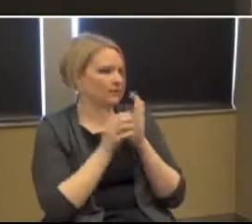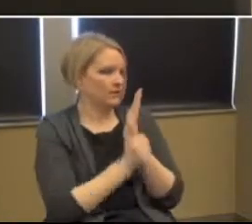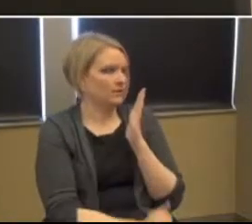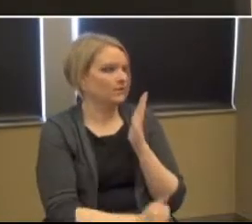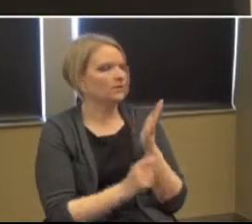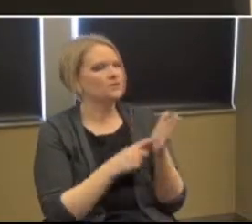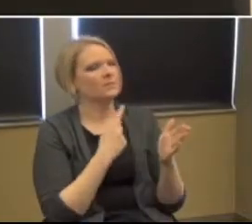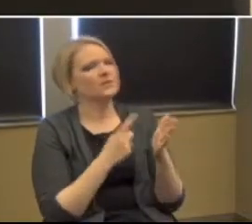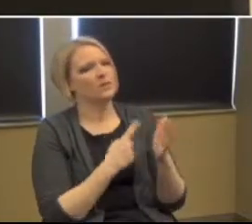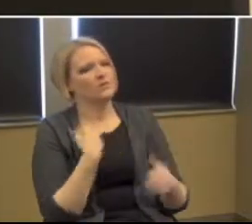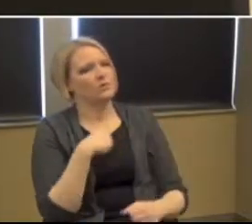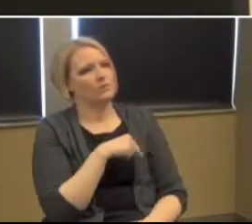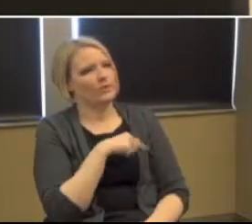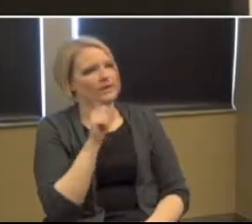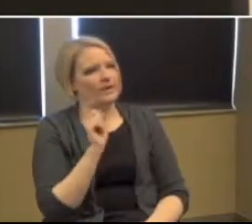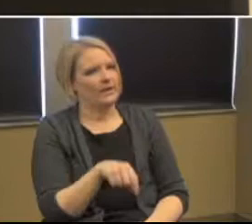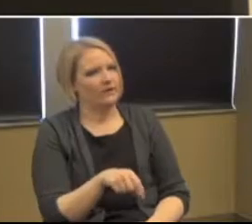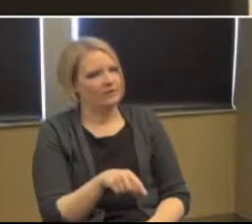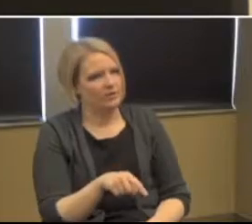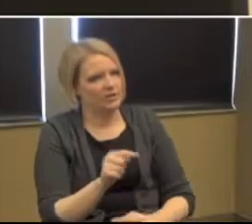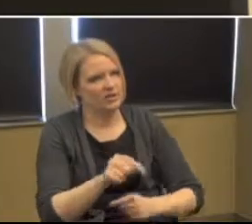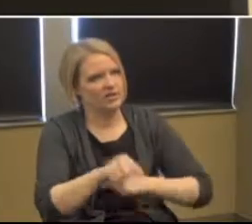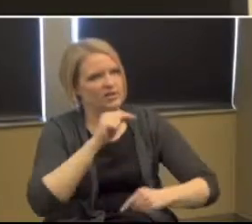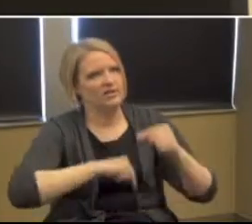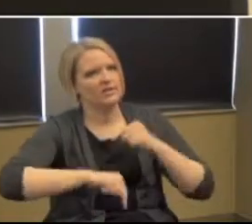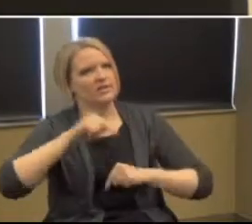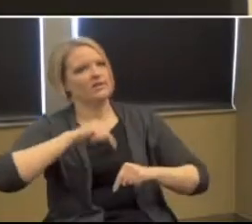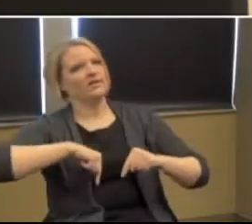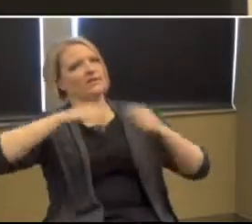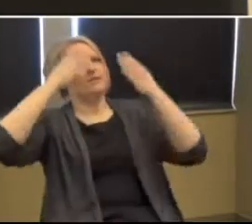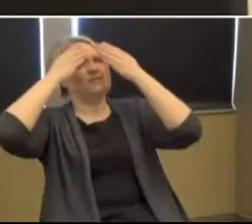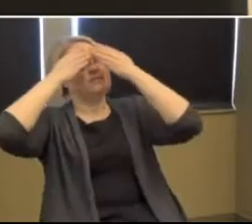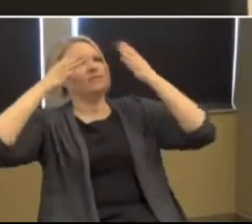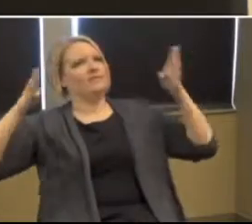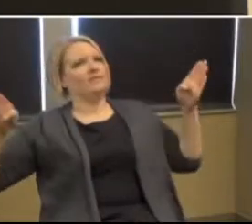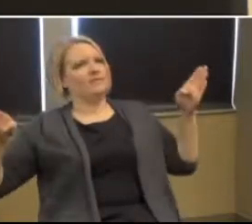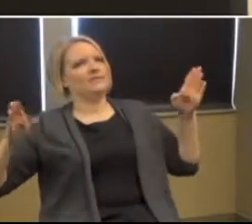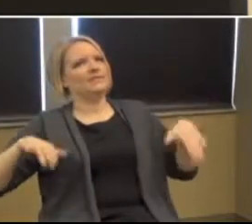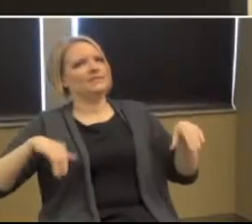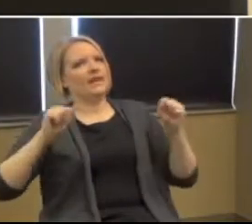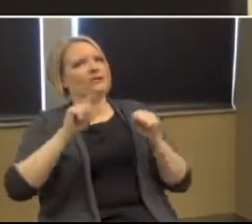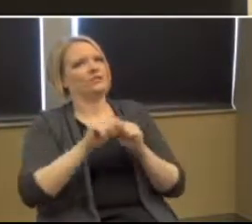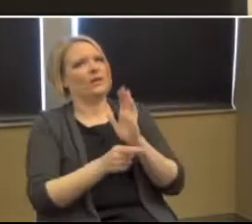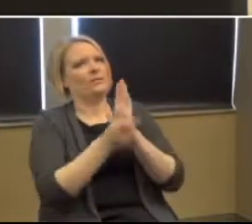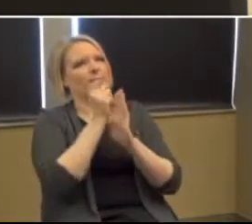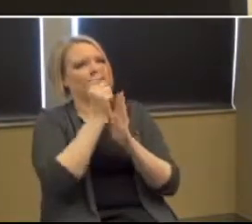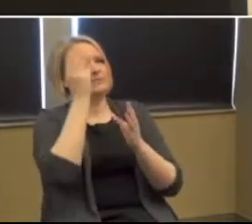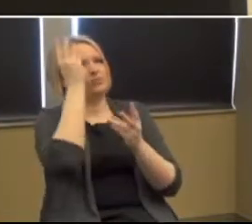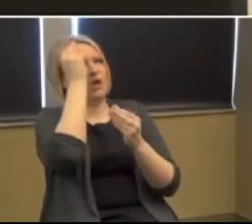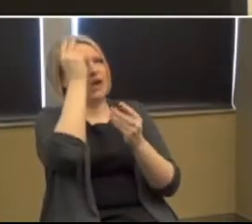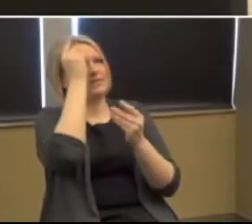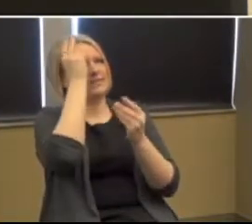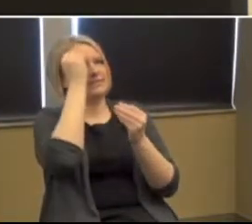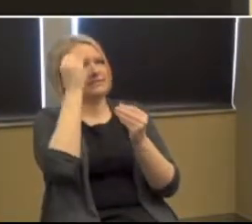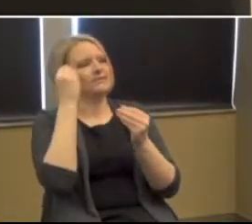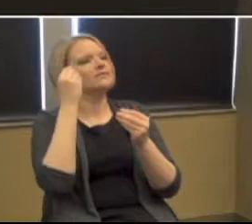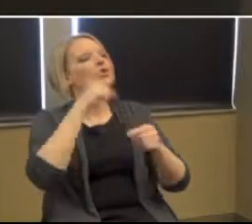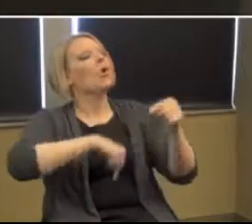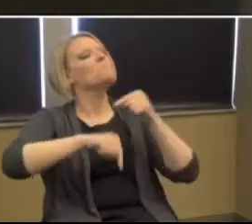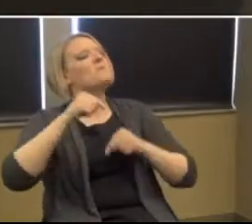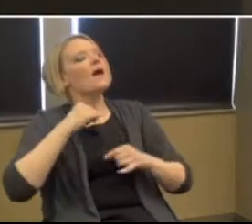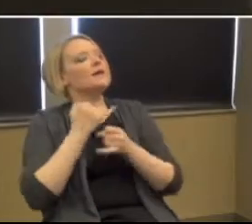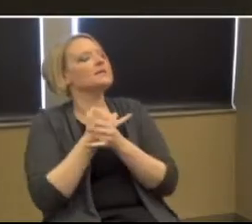we have to really open back up again. So this is your 20 minutes to process that, right? We're going to go back to independence.